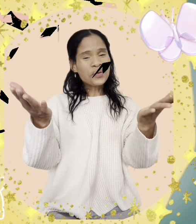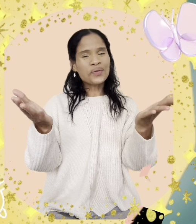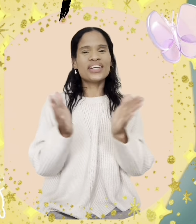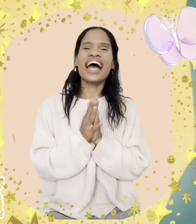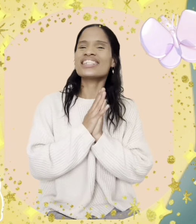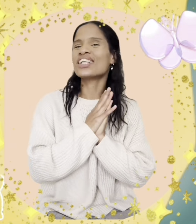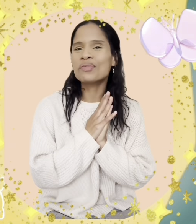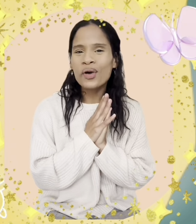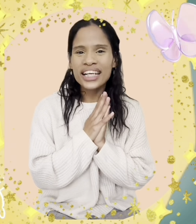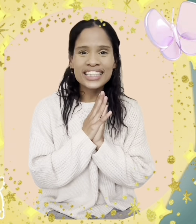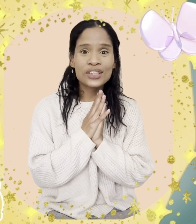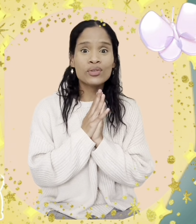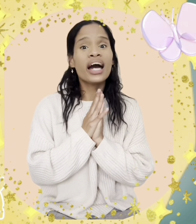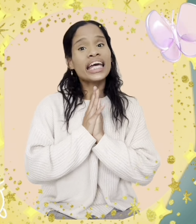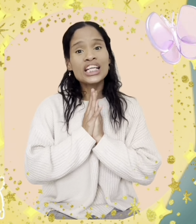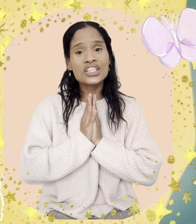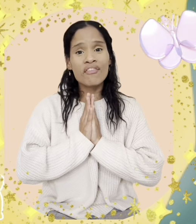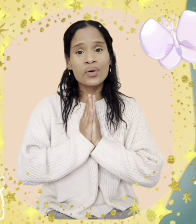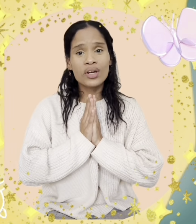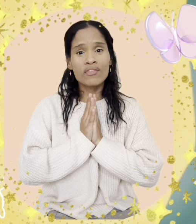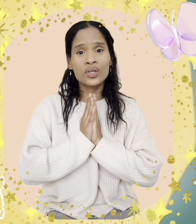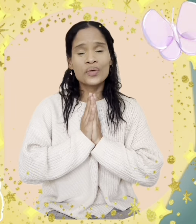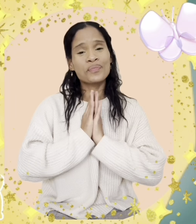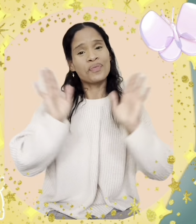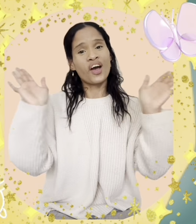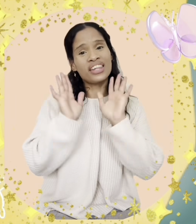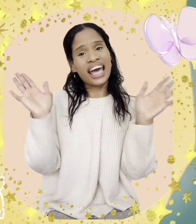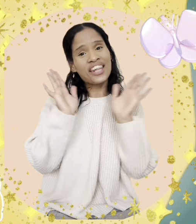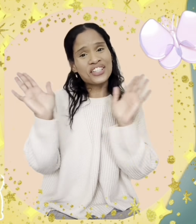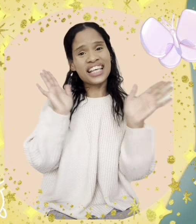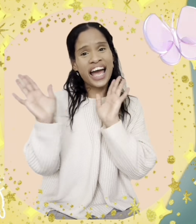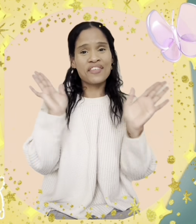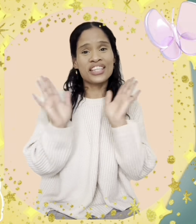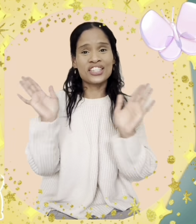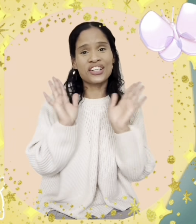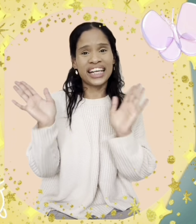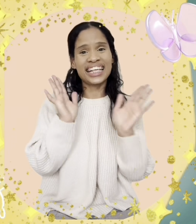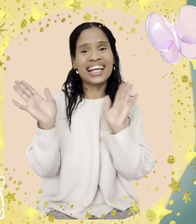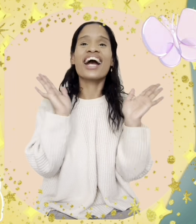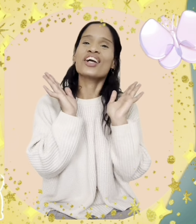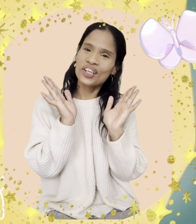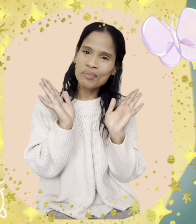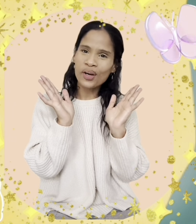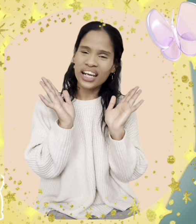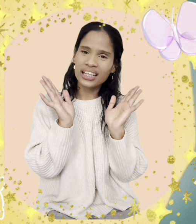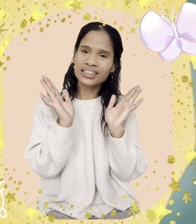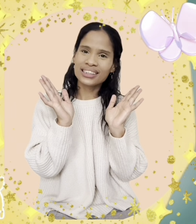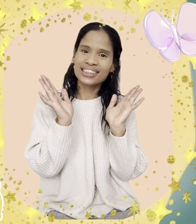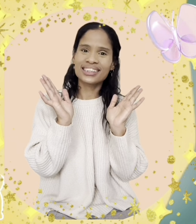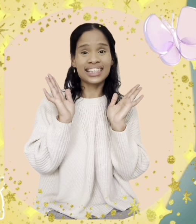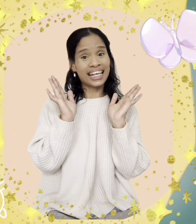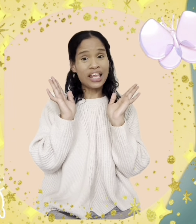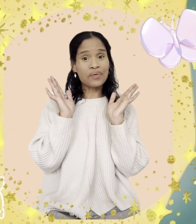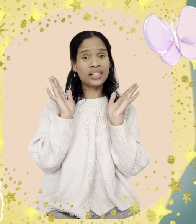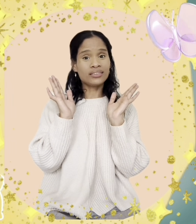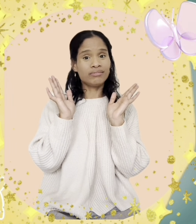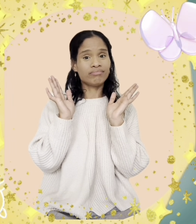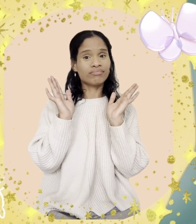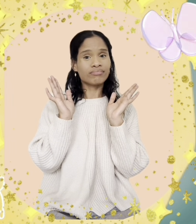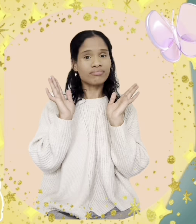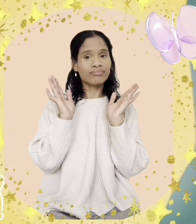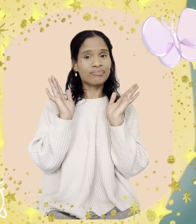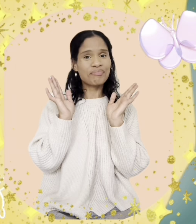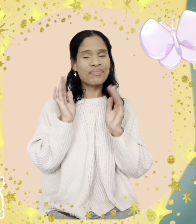you. Yes, good morning to each and every one of you on the other side of the screen. Good morning. Another one.